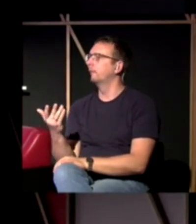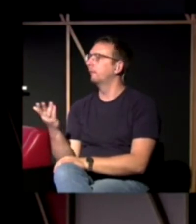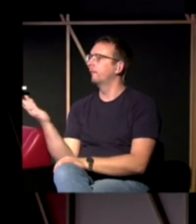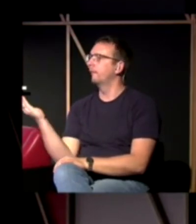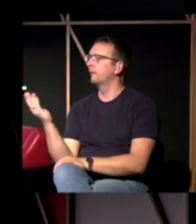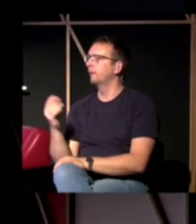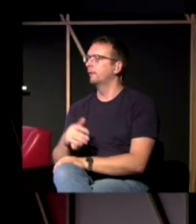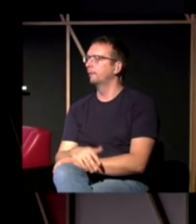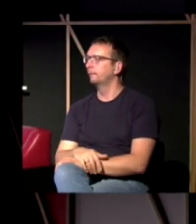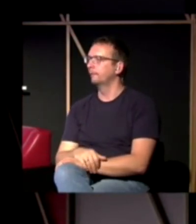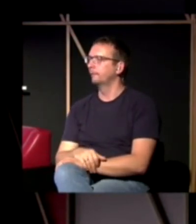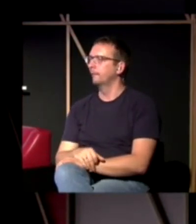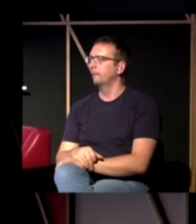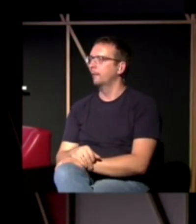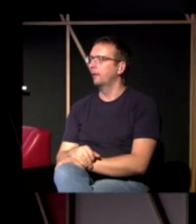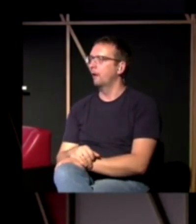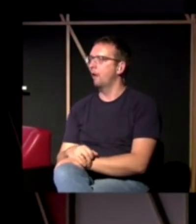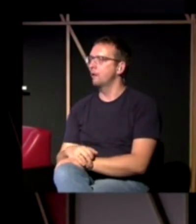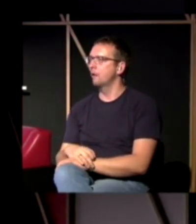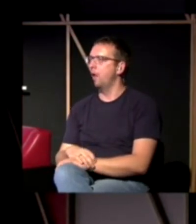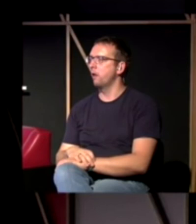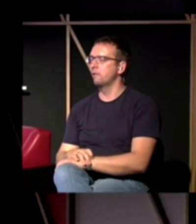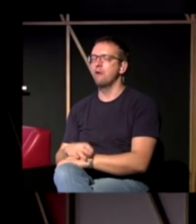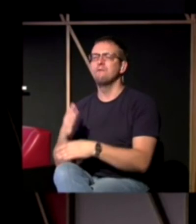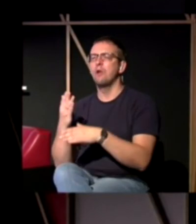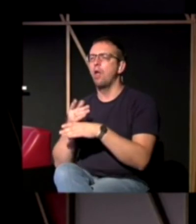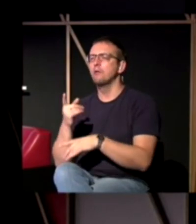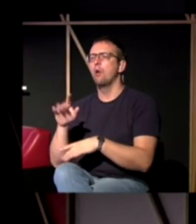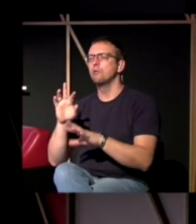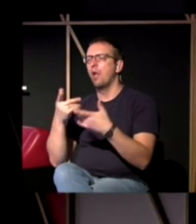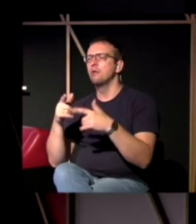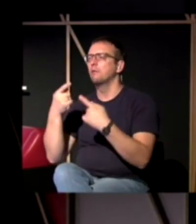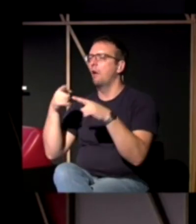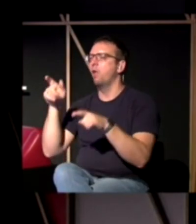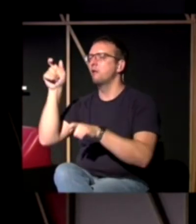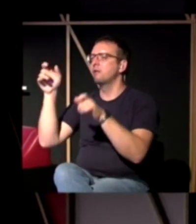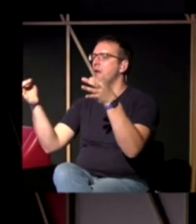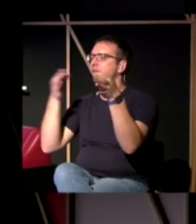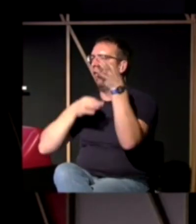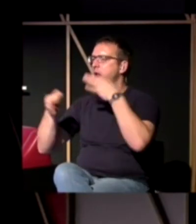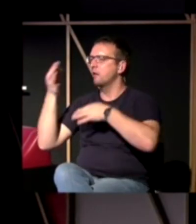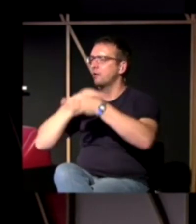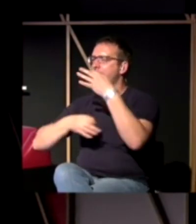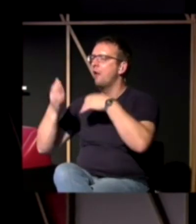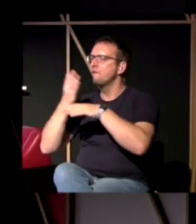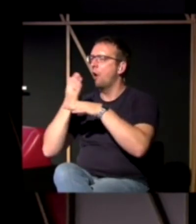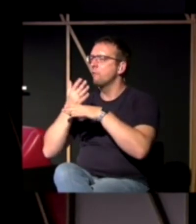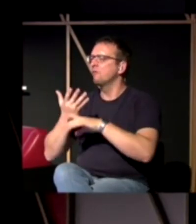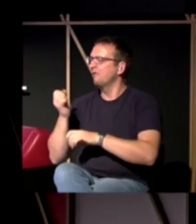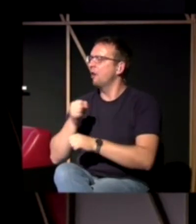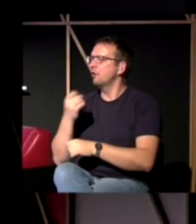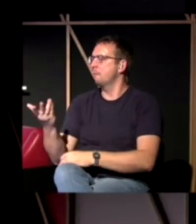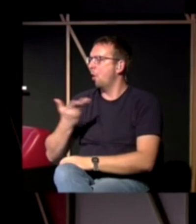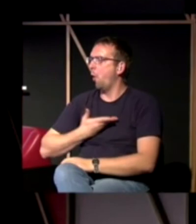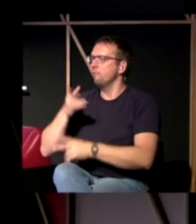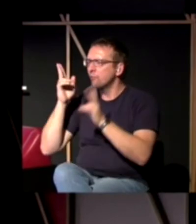the center? Why he is midfielder and why he is moving and where he is moving? And so I think this is the progress, this is the